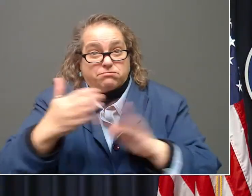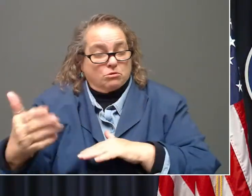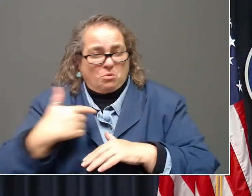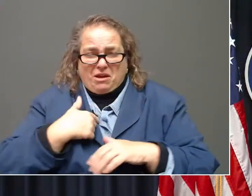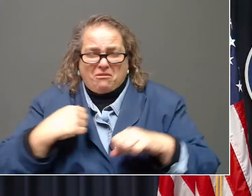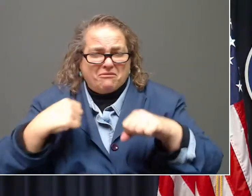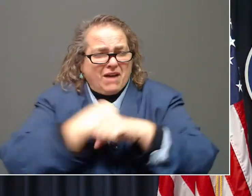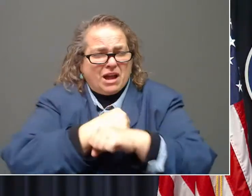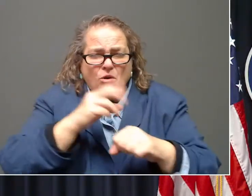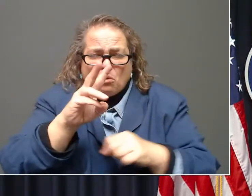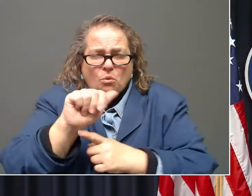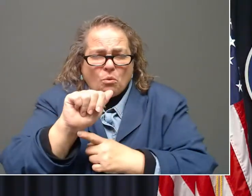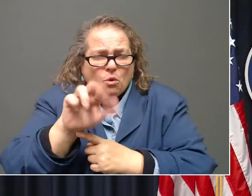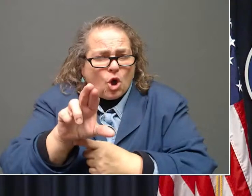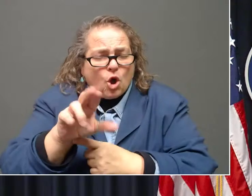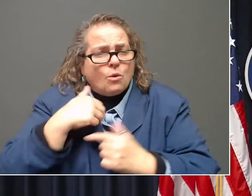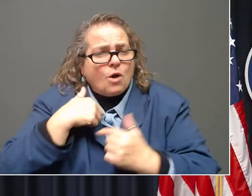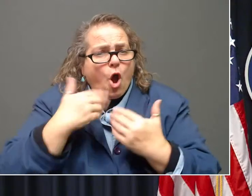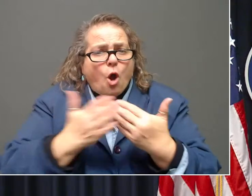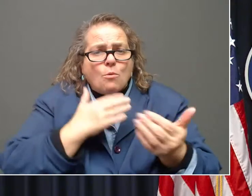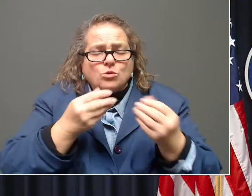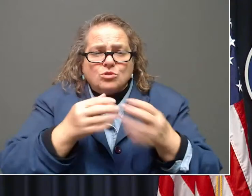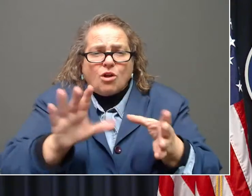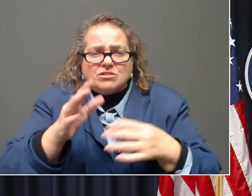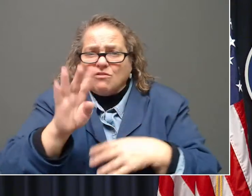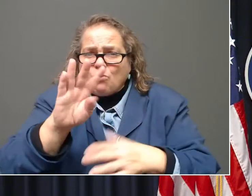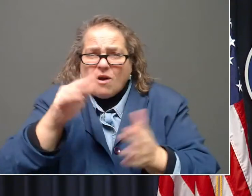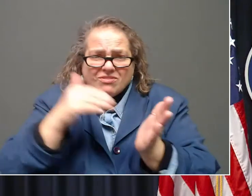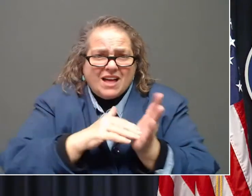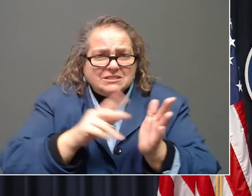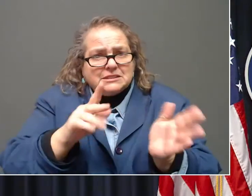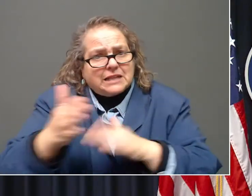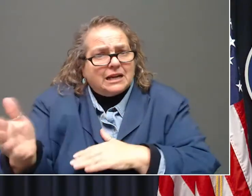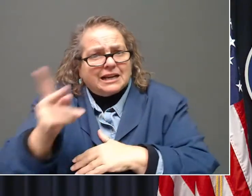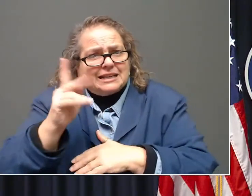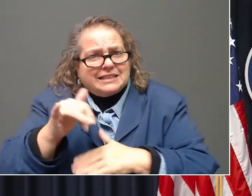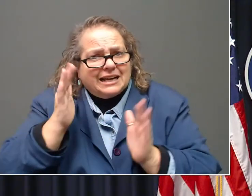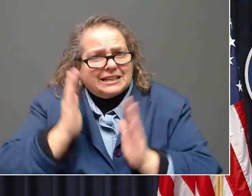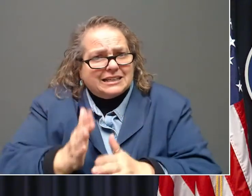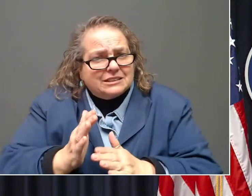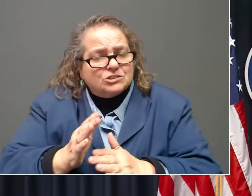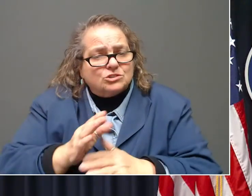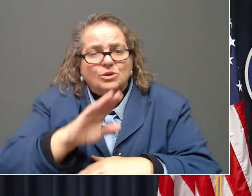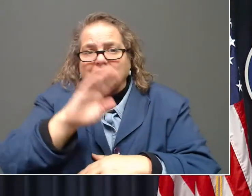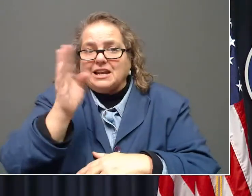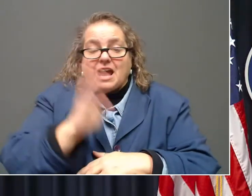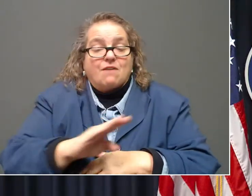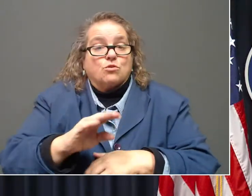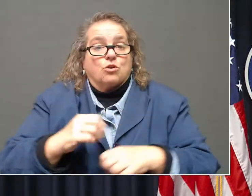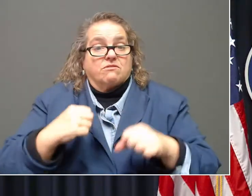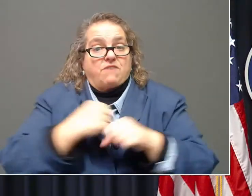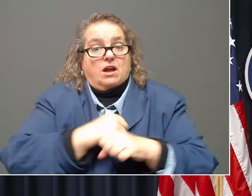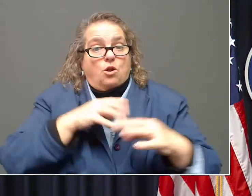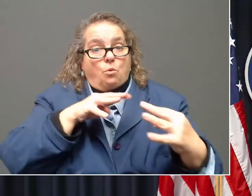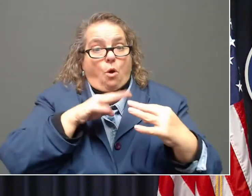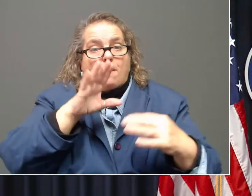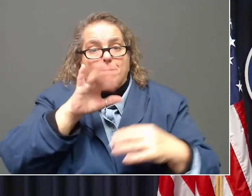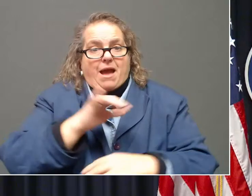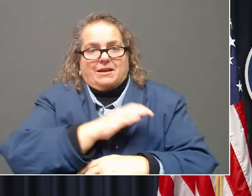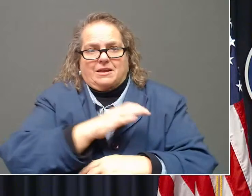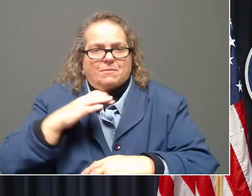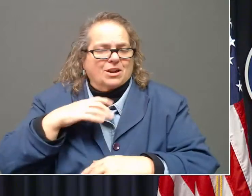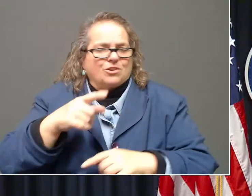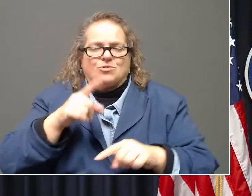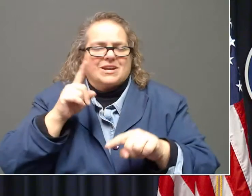potential pitfalls of moving to a system that would require the legislative body to enact certain